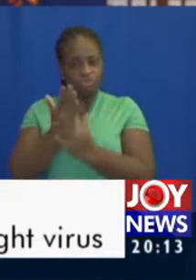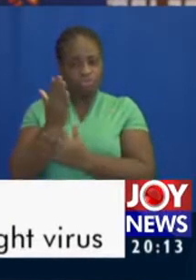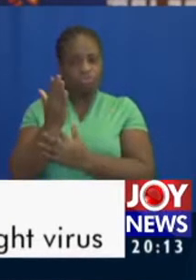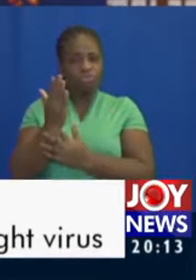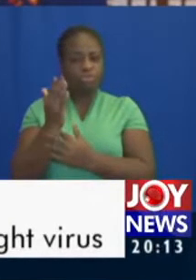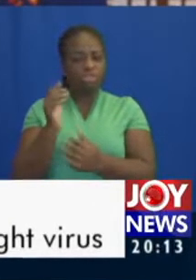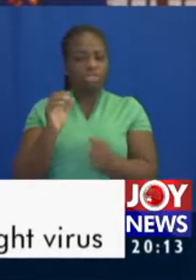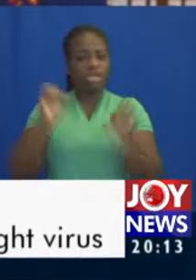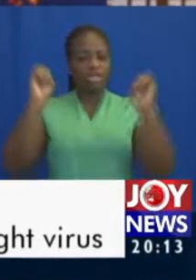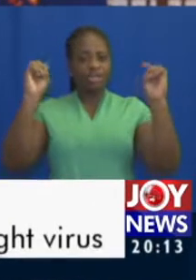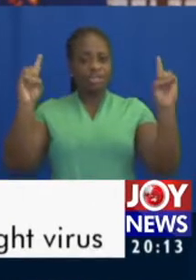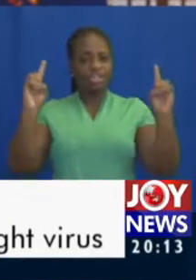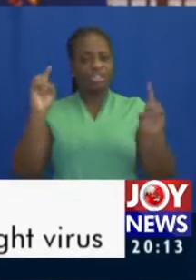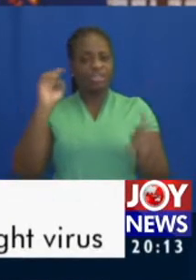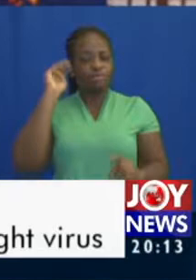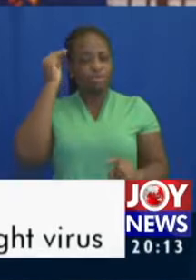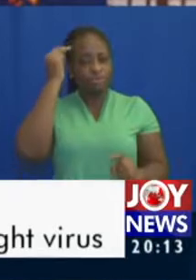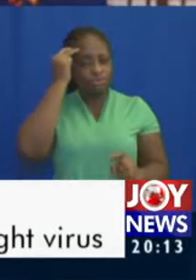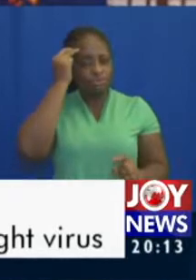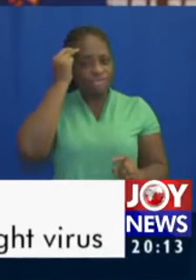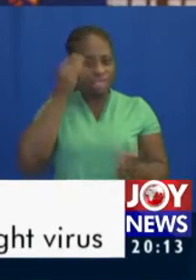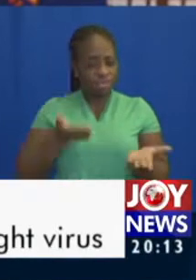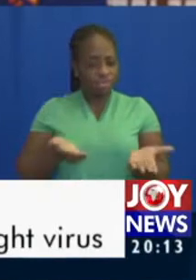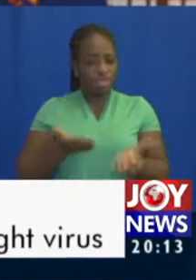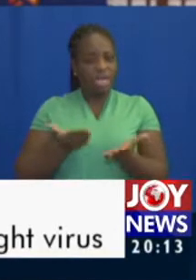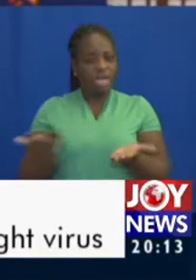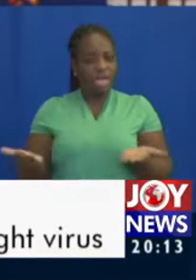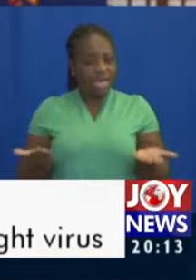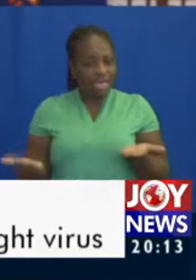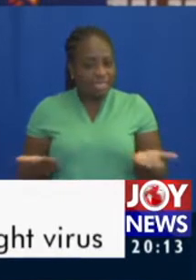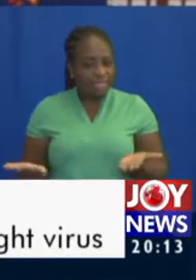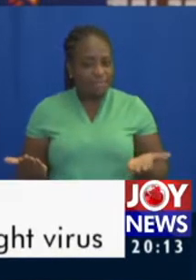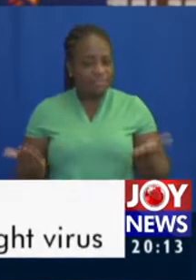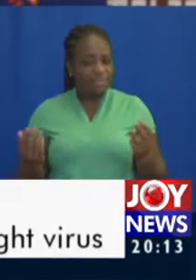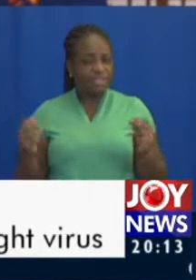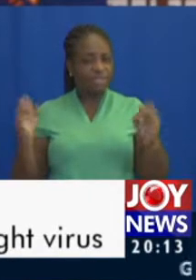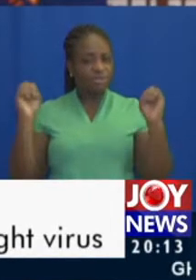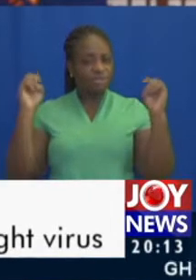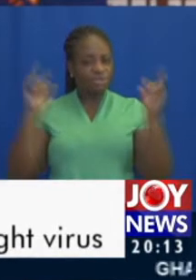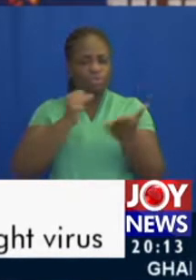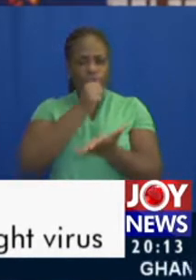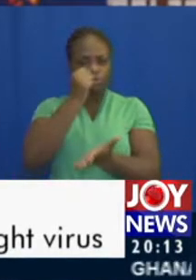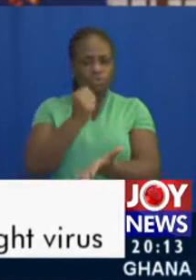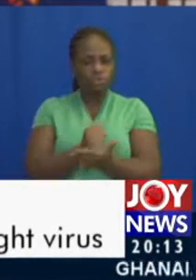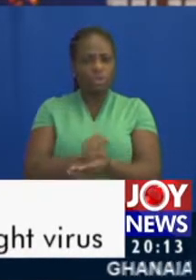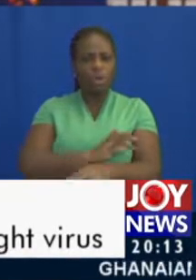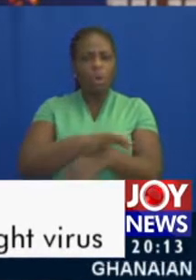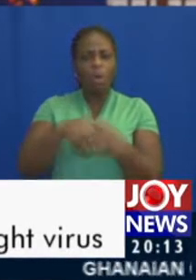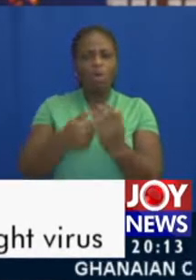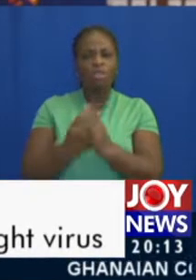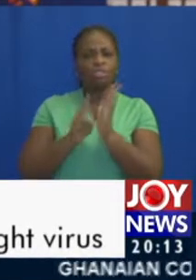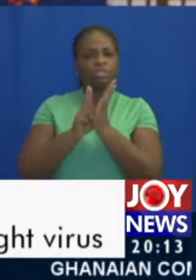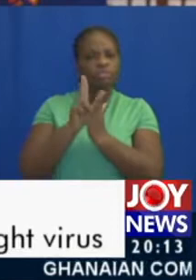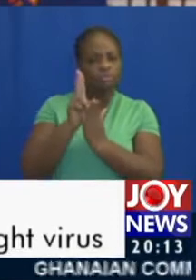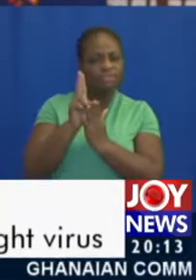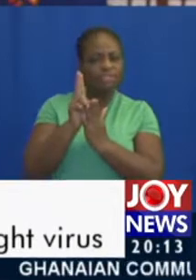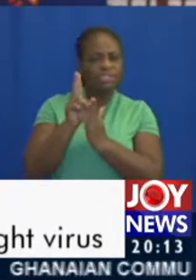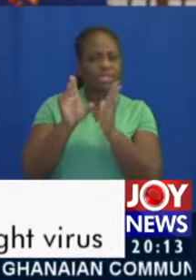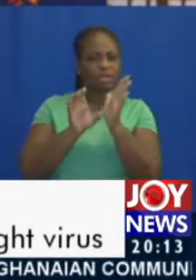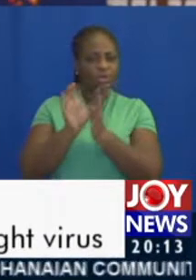Ghana Education Service will ensure that all these tertiary institutions are